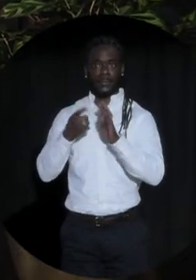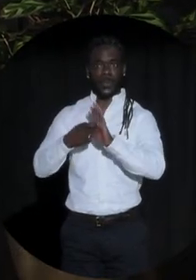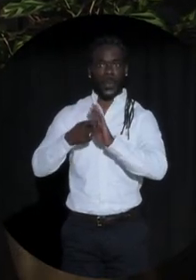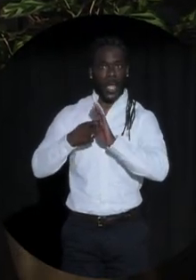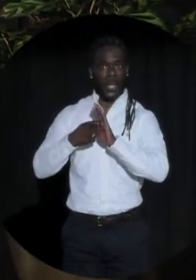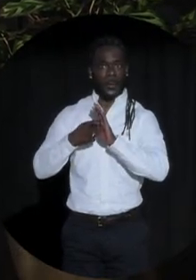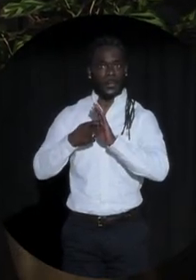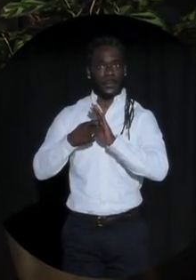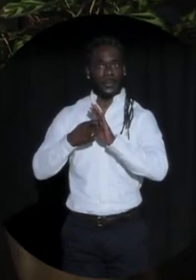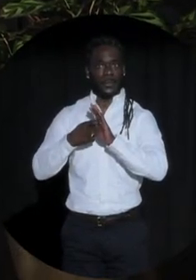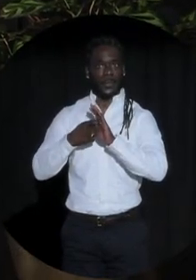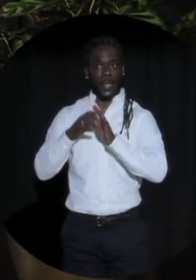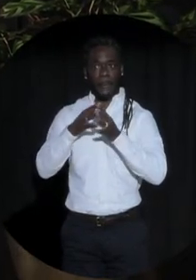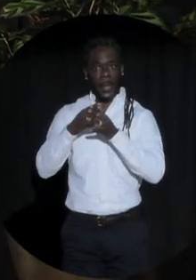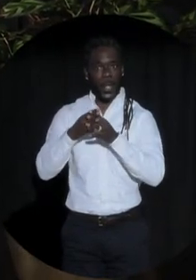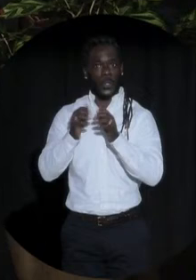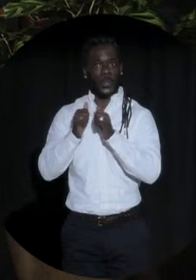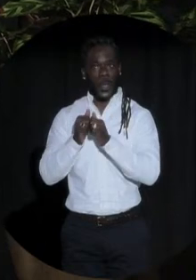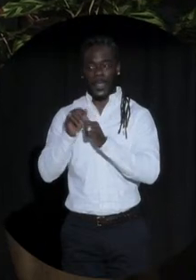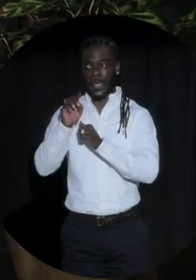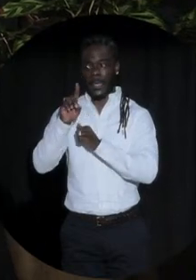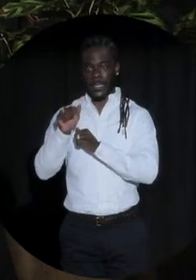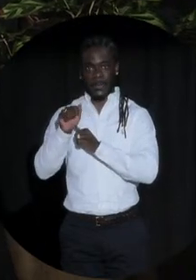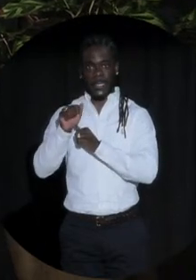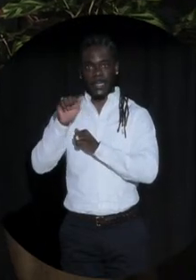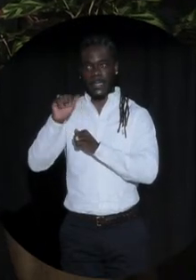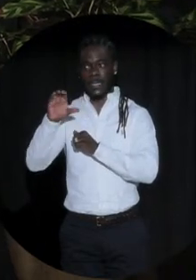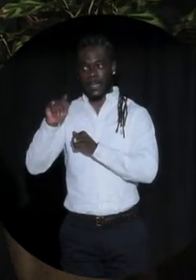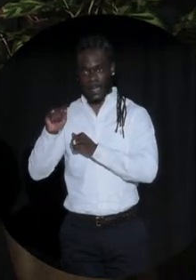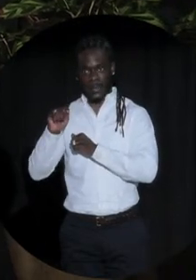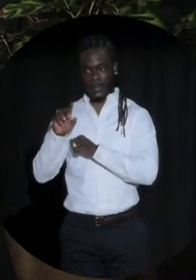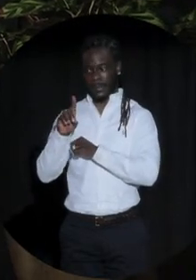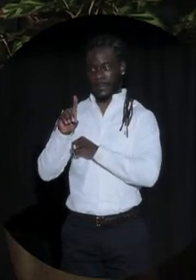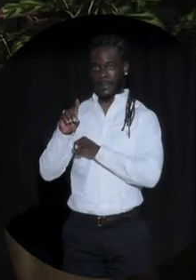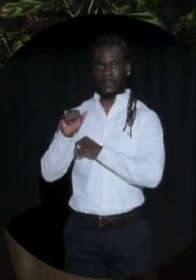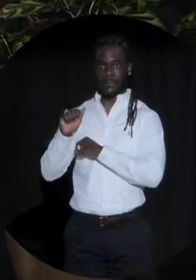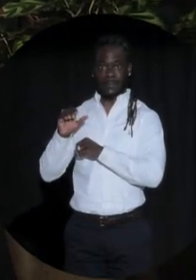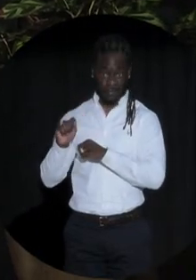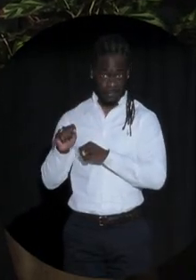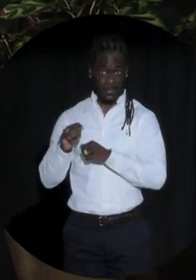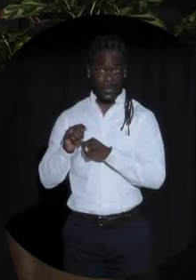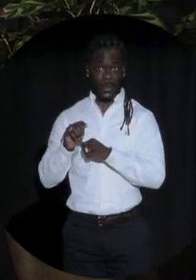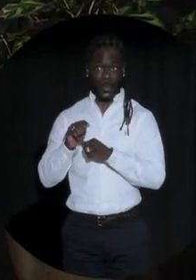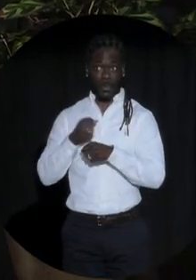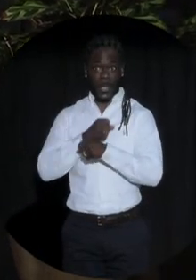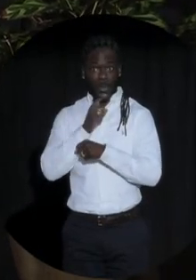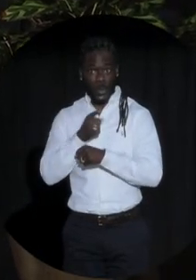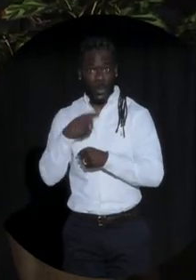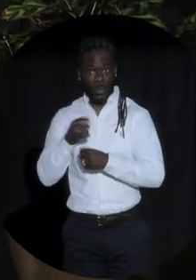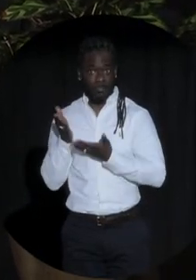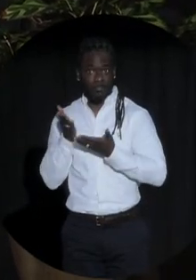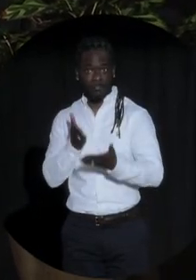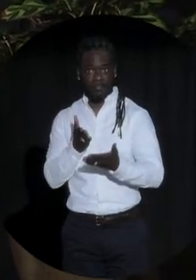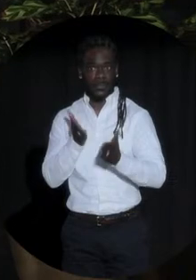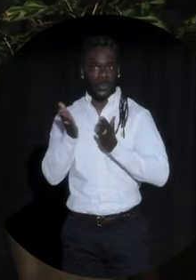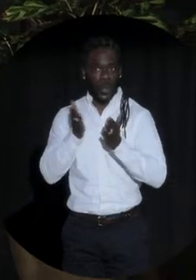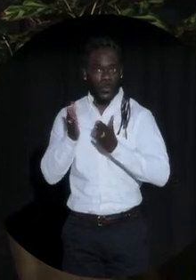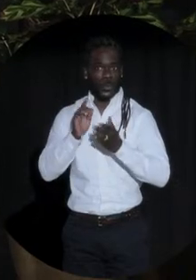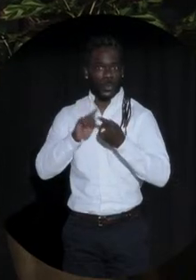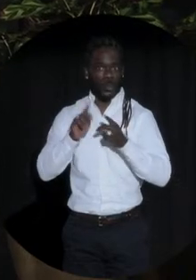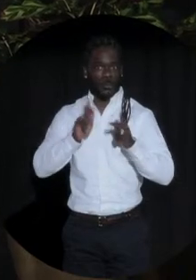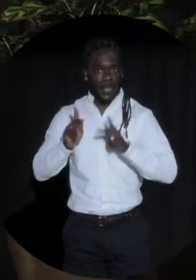with Disabilities Act by working to improve services to residents of Prince George's